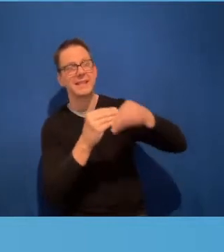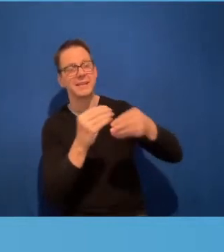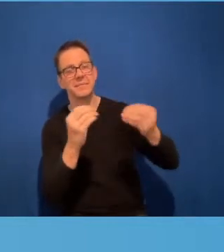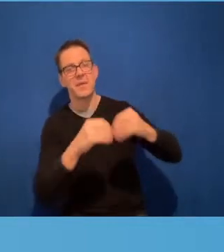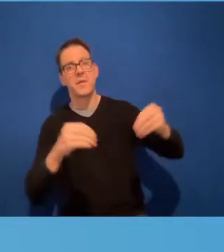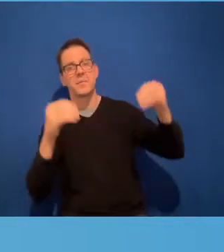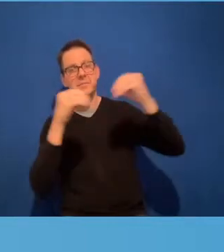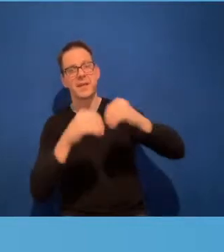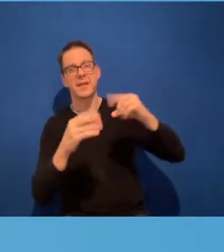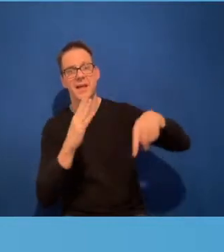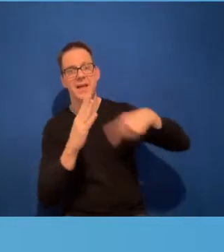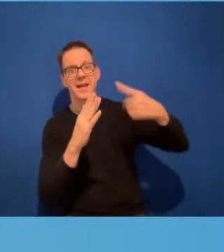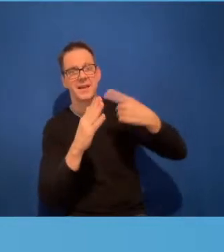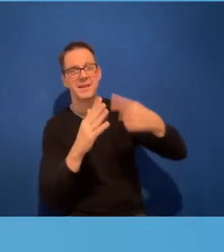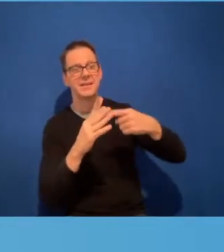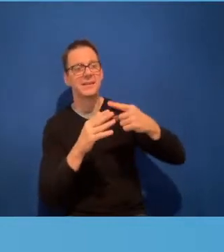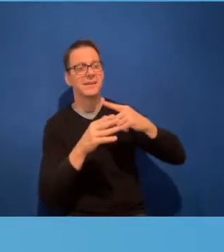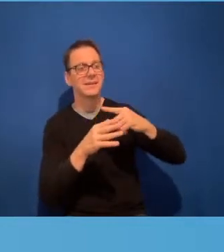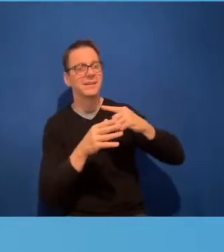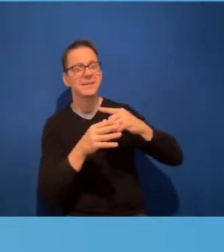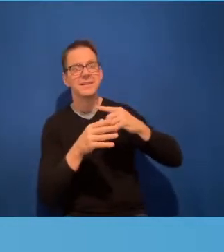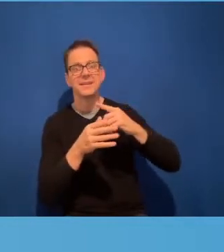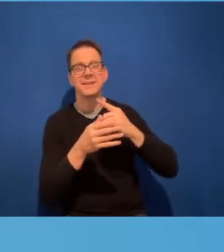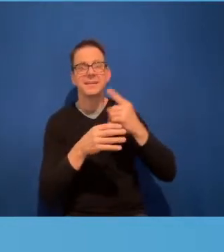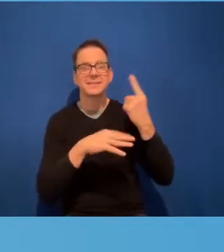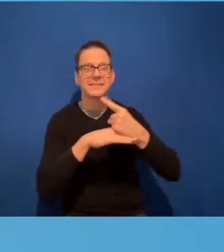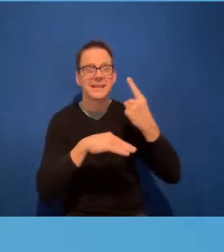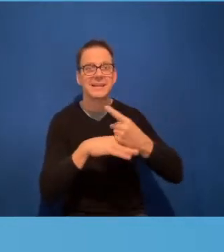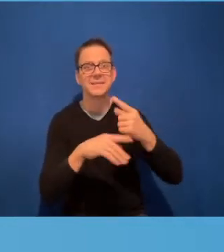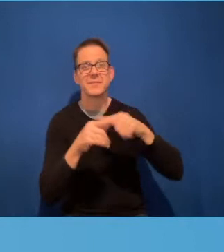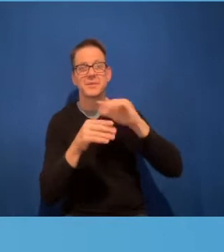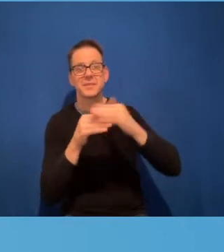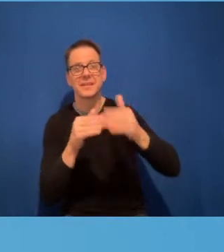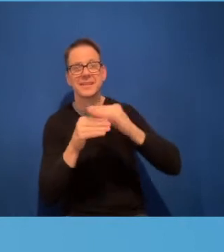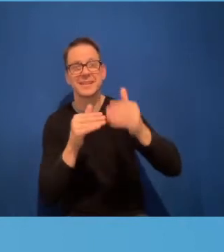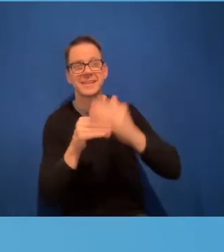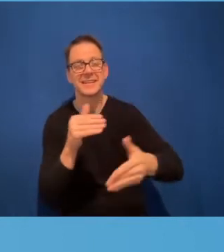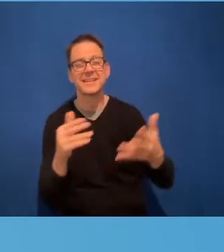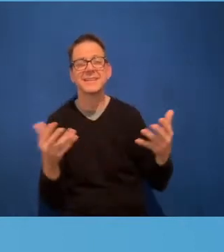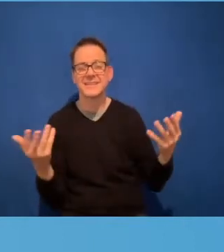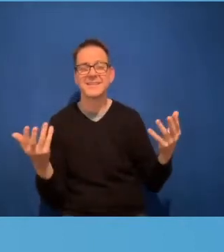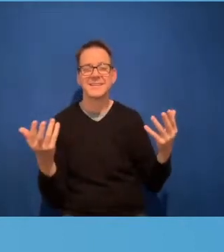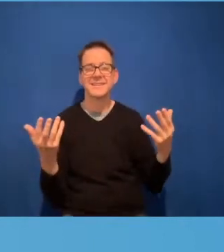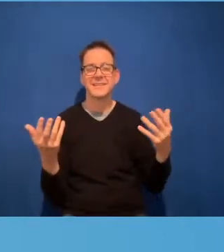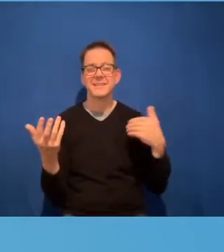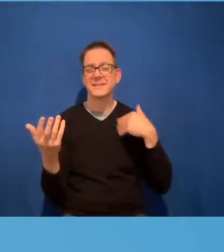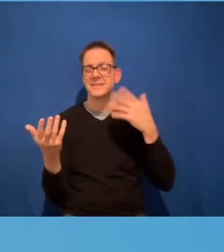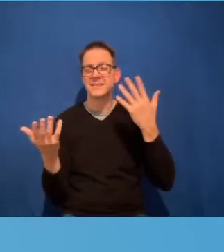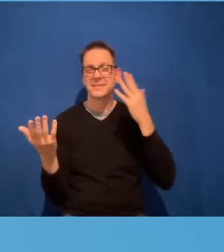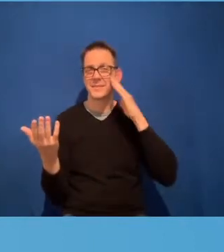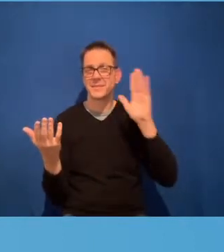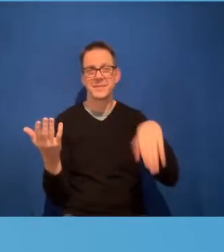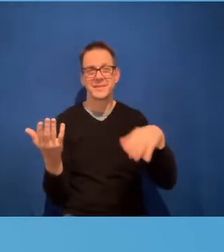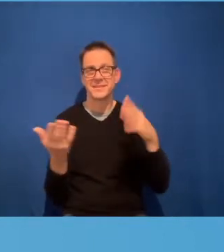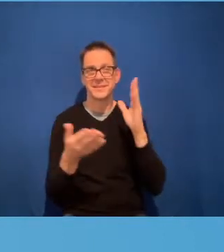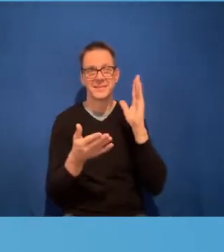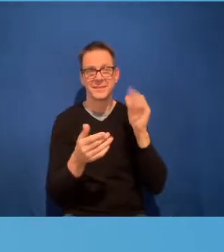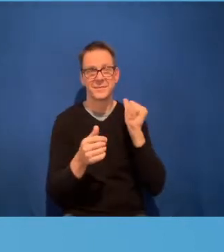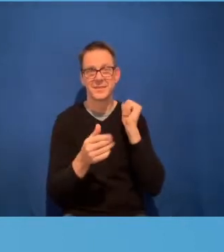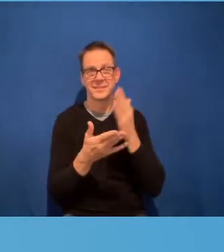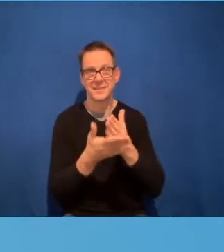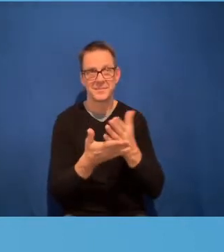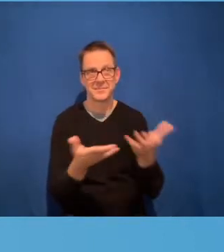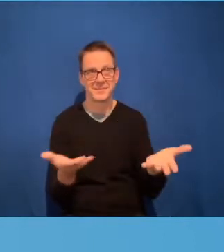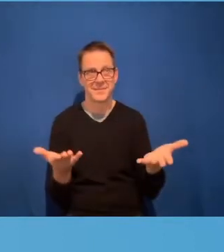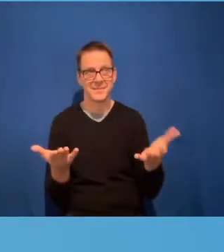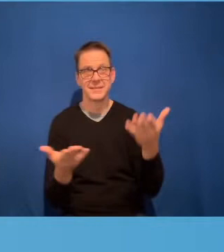weekends, our evenings, our nights. And it's not sustainable. We know that. And so, as Dr. Keegan said, we're a year away from crisis. I think we're probably 3 to